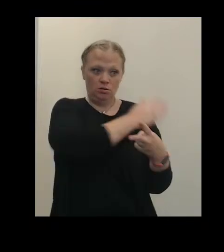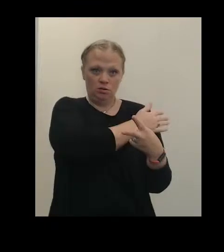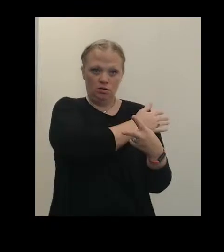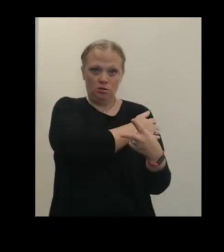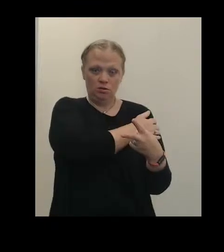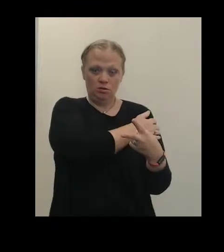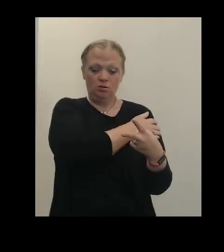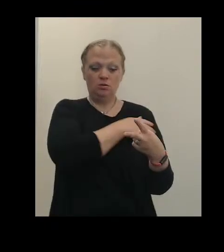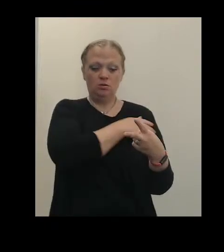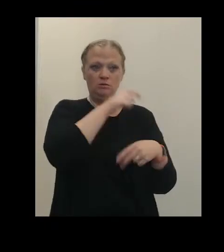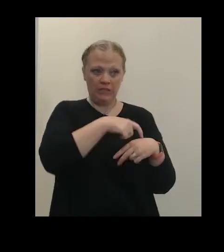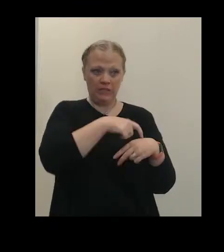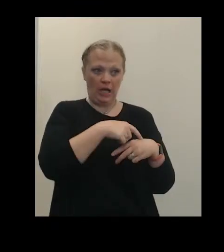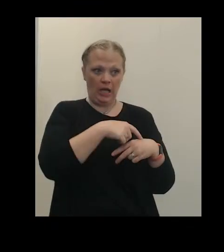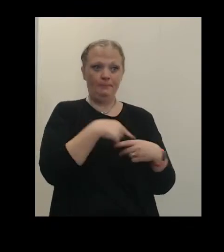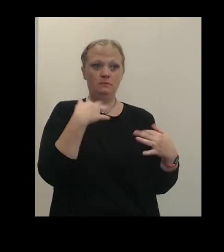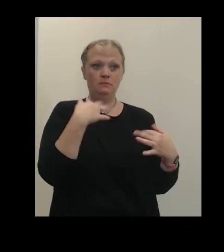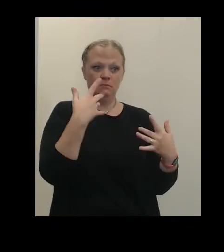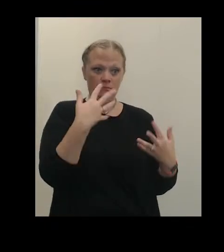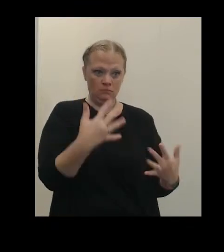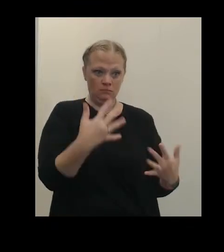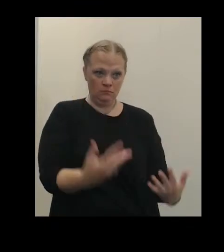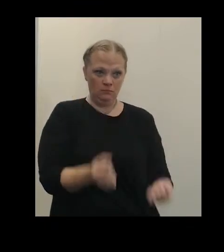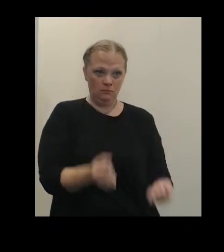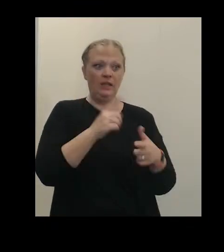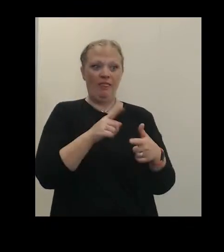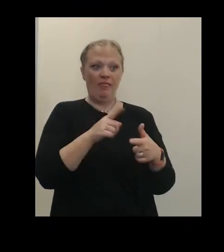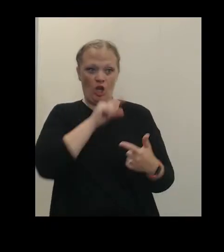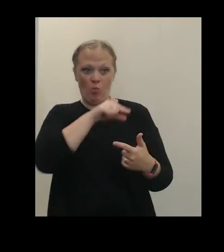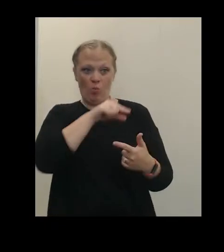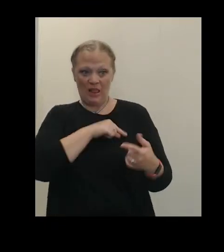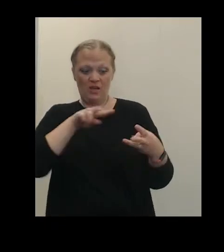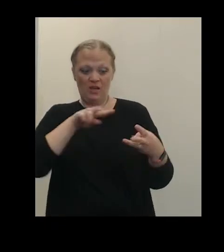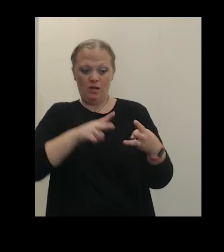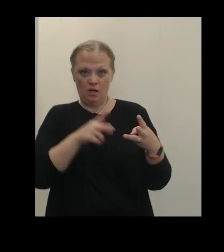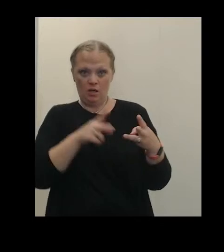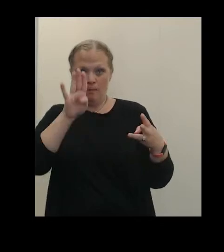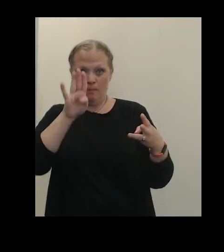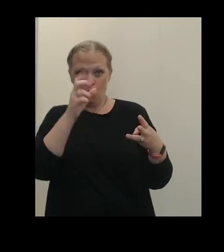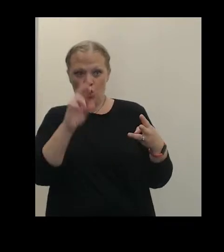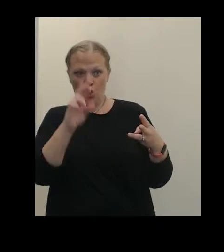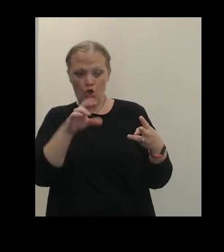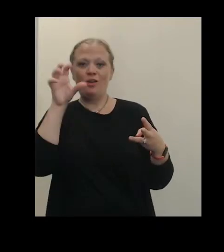the time passes where they're eligible for their booster, then they can get this new formulation.